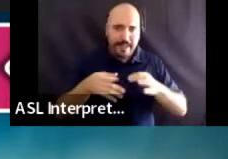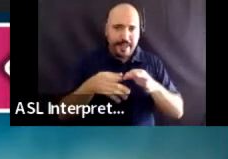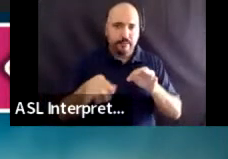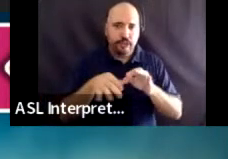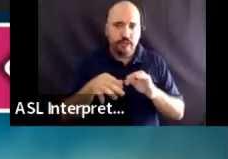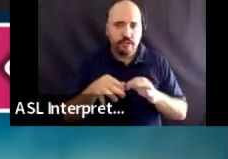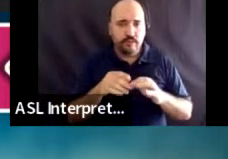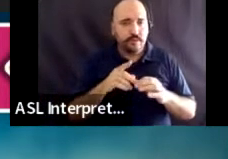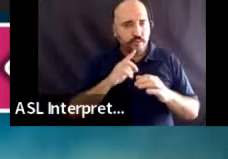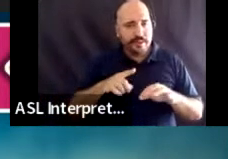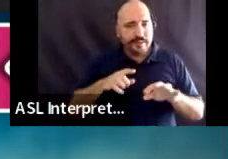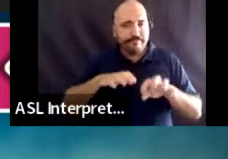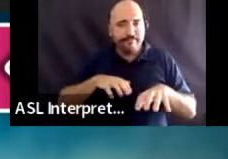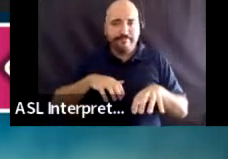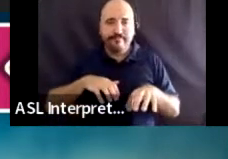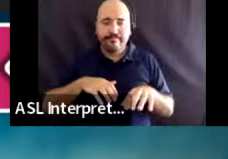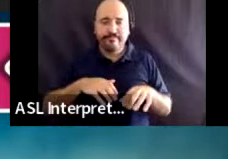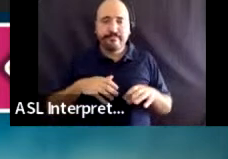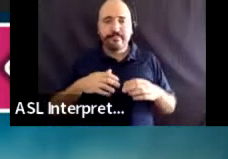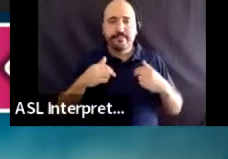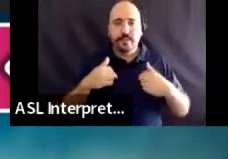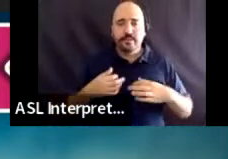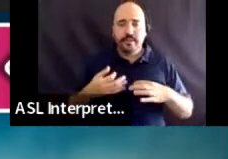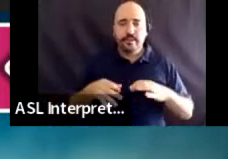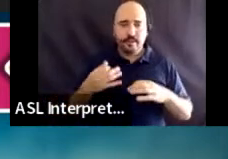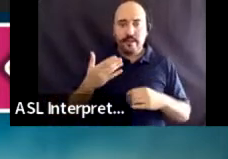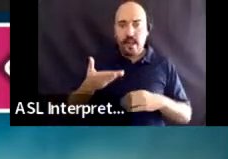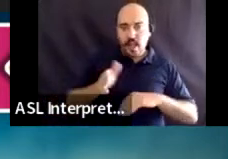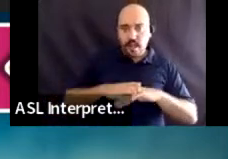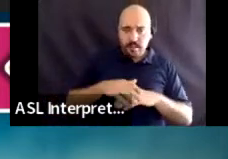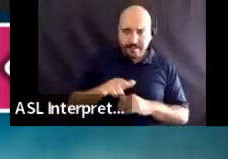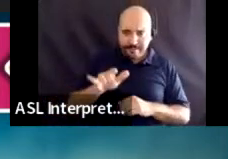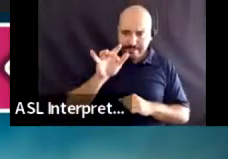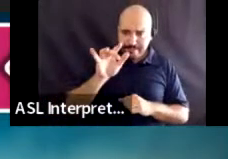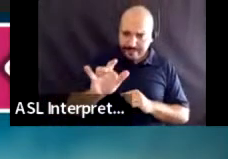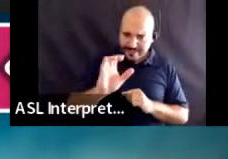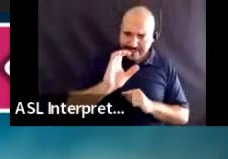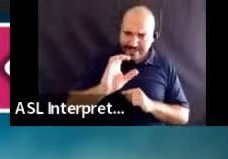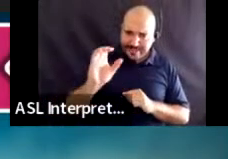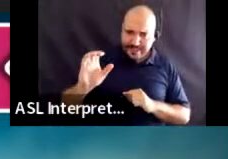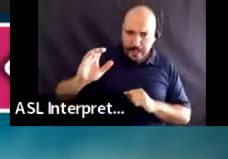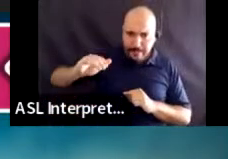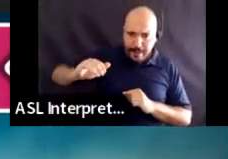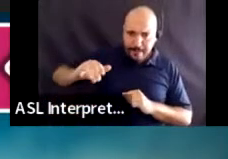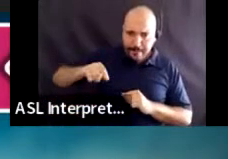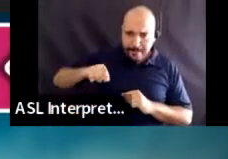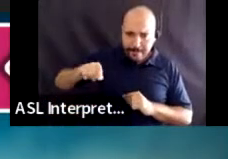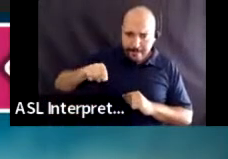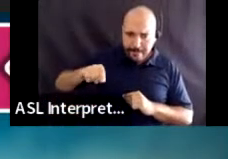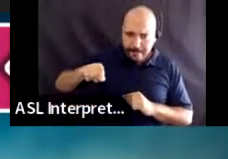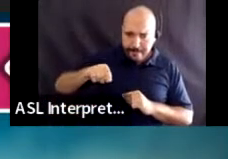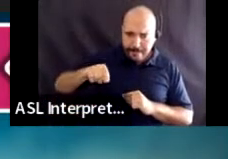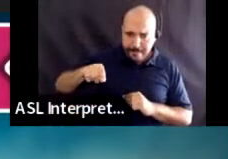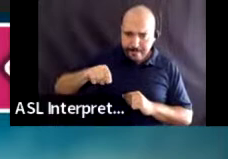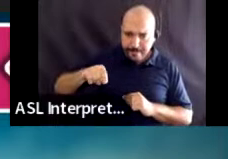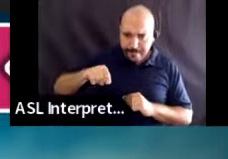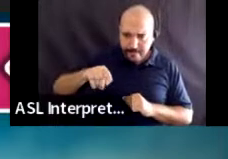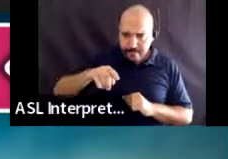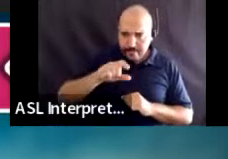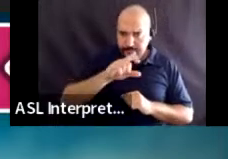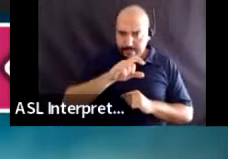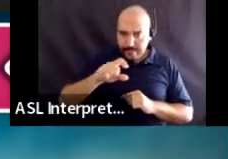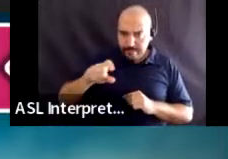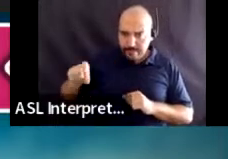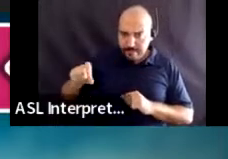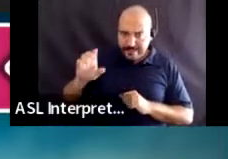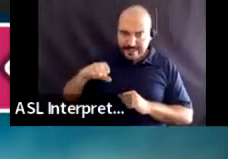provided today. So if you'd like to turn that on, just use the captioning icon in the bottom of the Zoom